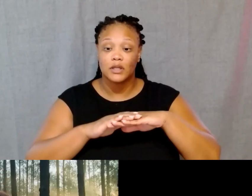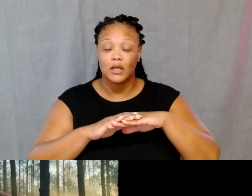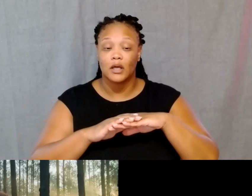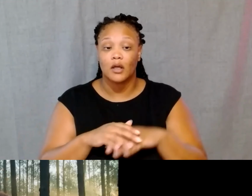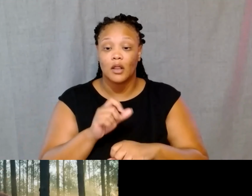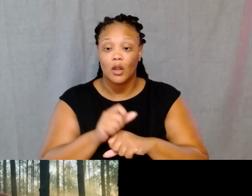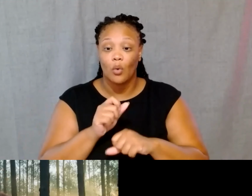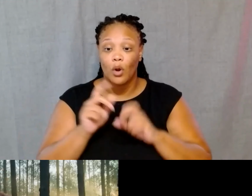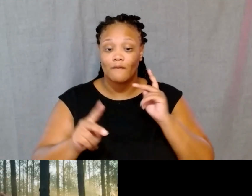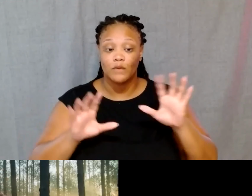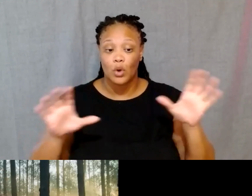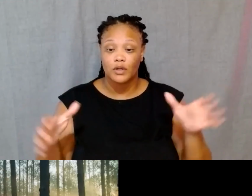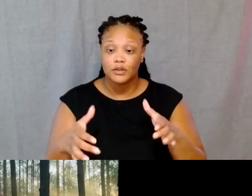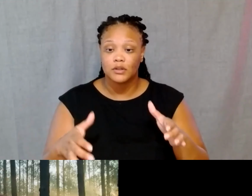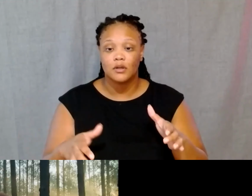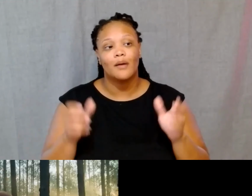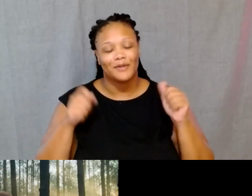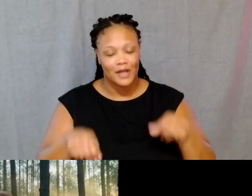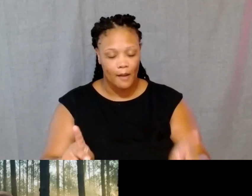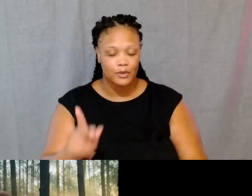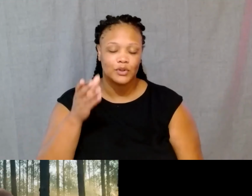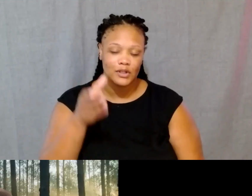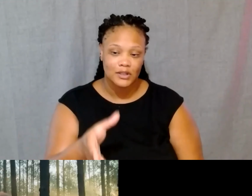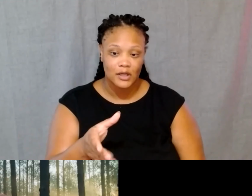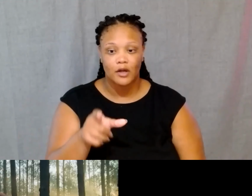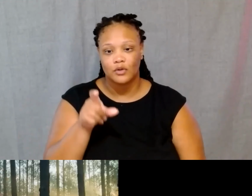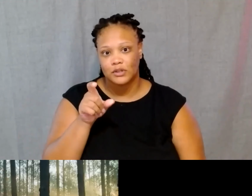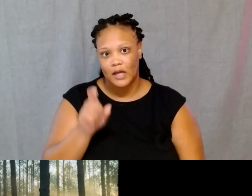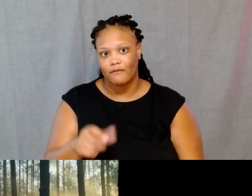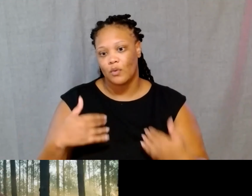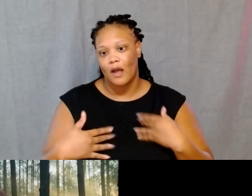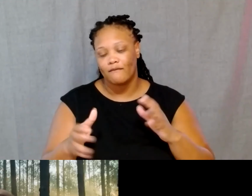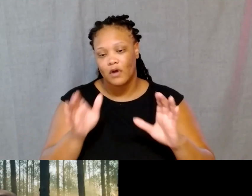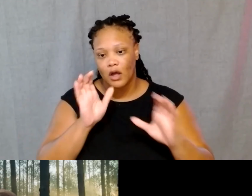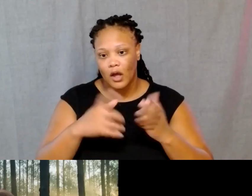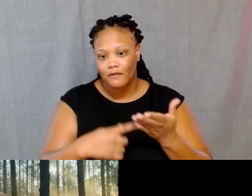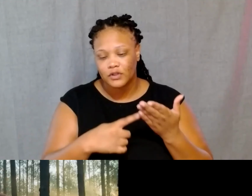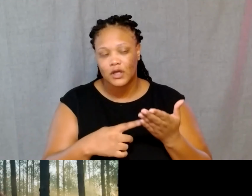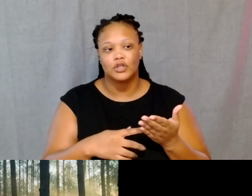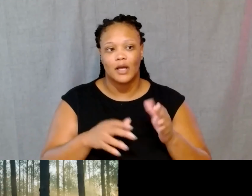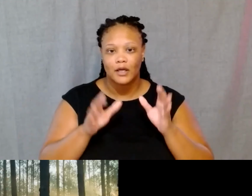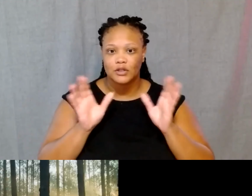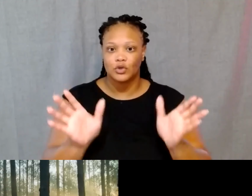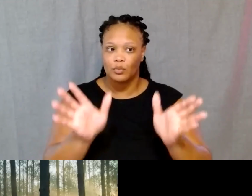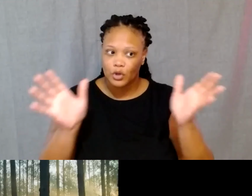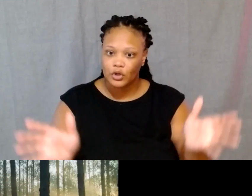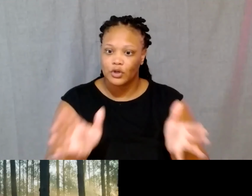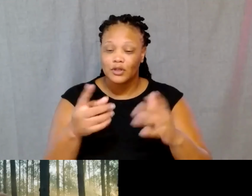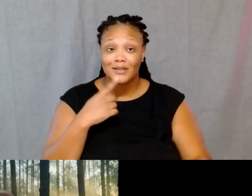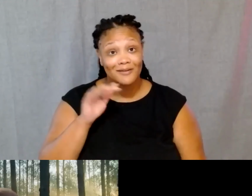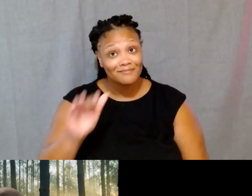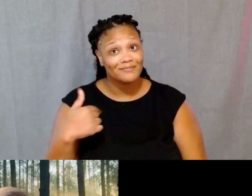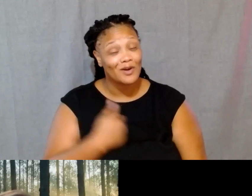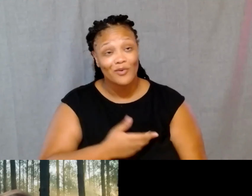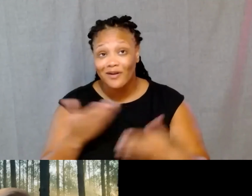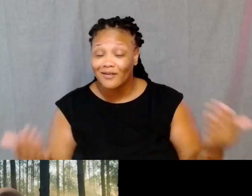the opportunity is there, and it's just about having that conversation and continuing to push that button and say, hey, we're here, we're ready